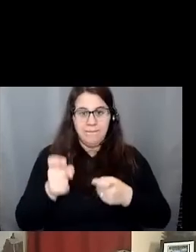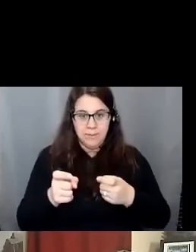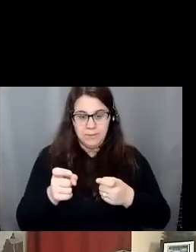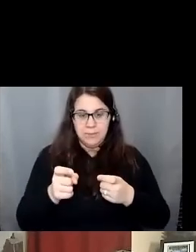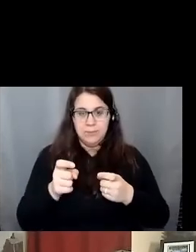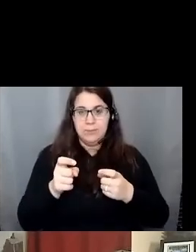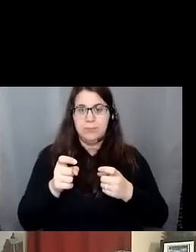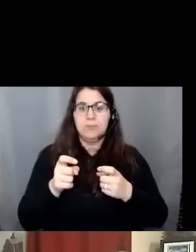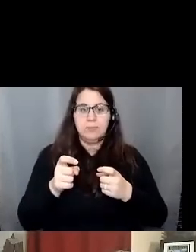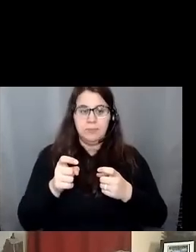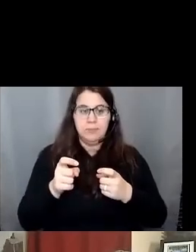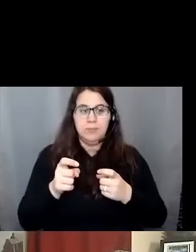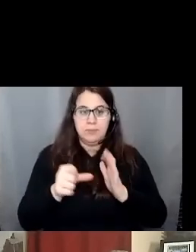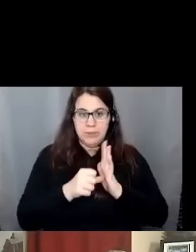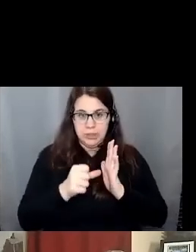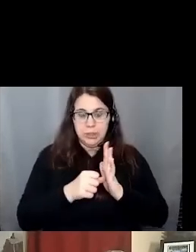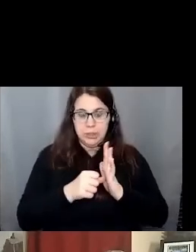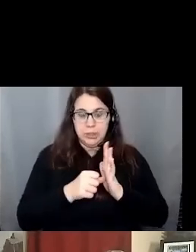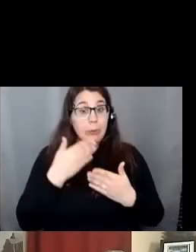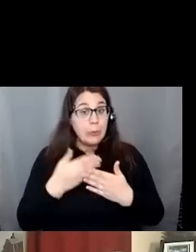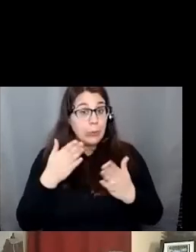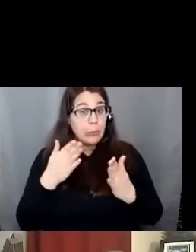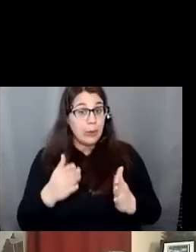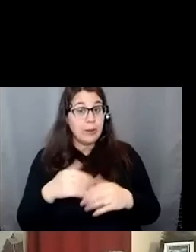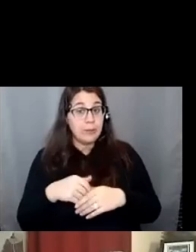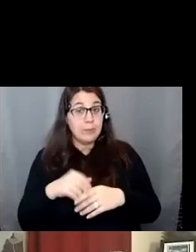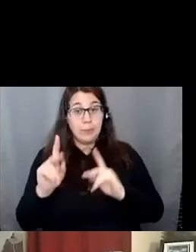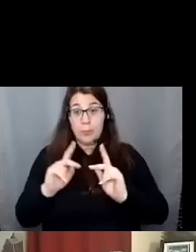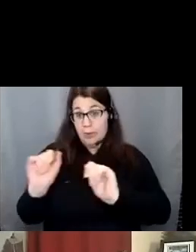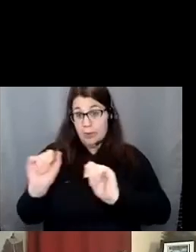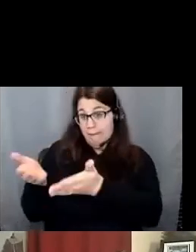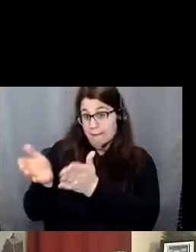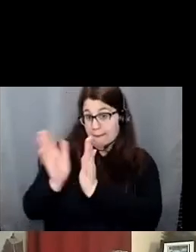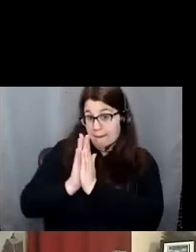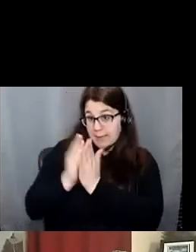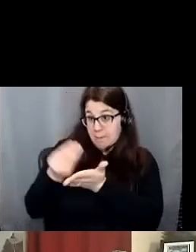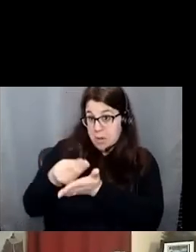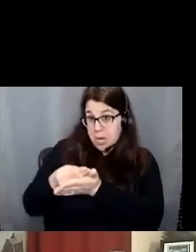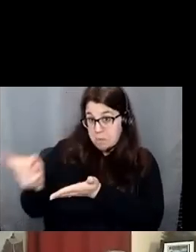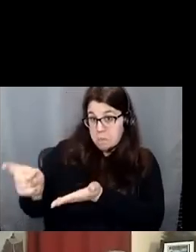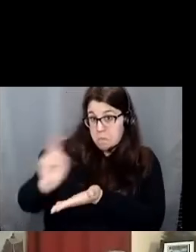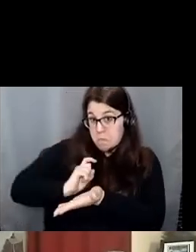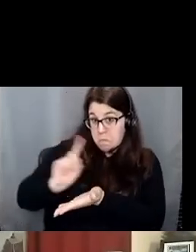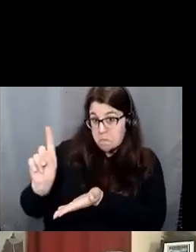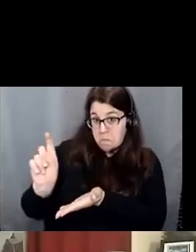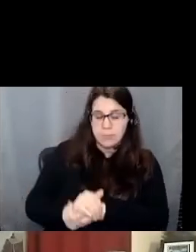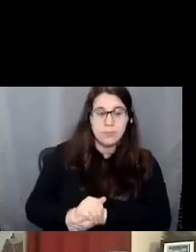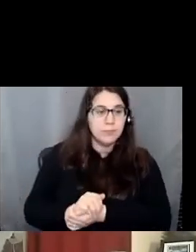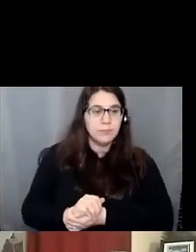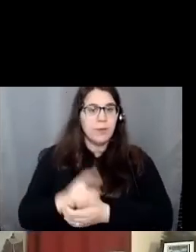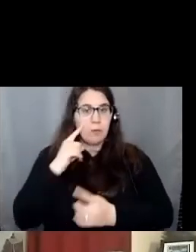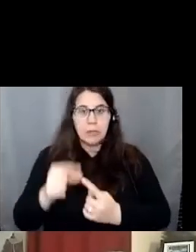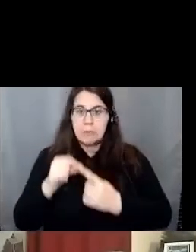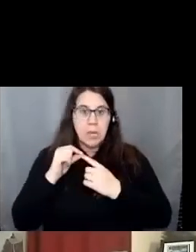which individuals can request people to give money to their account for special